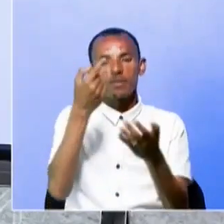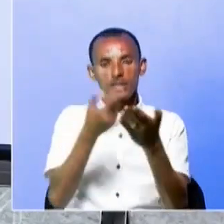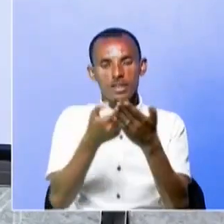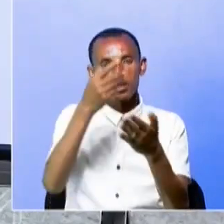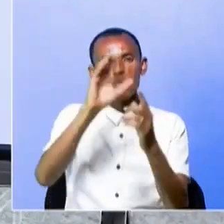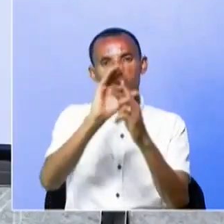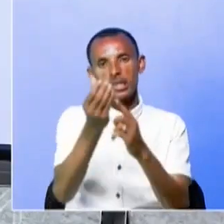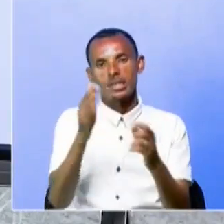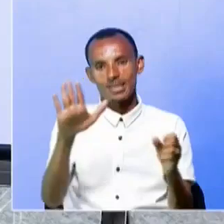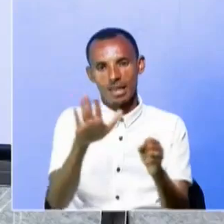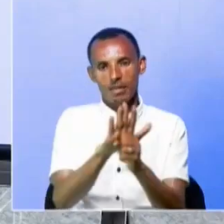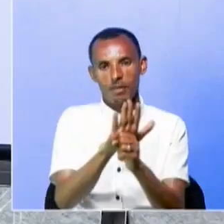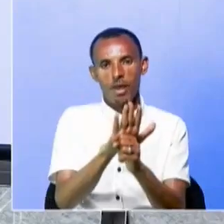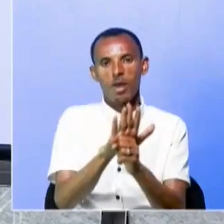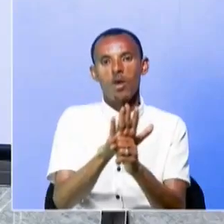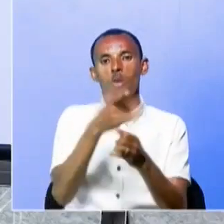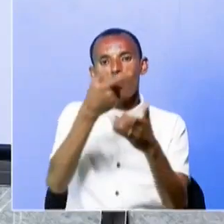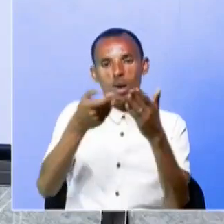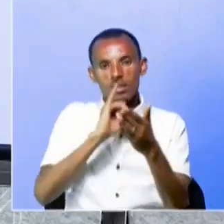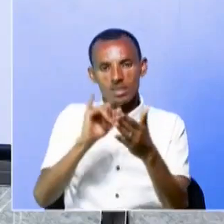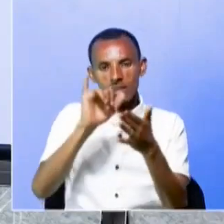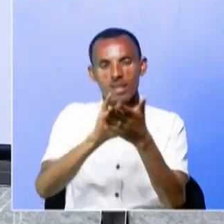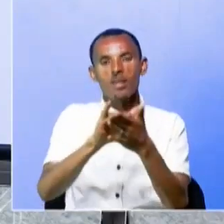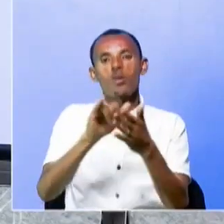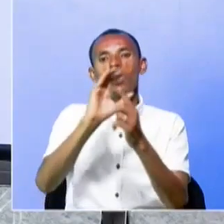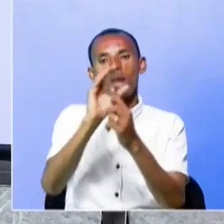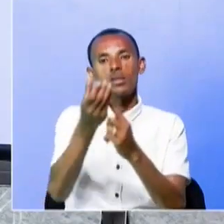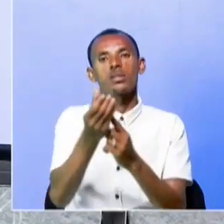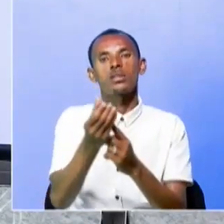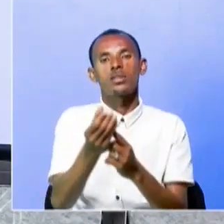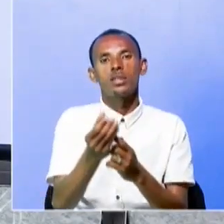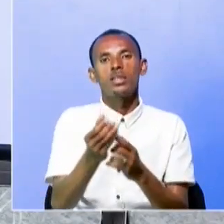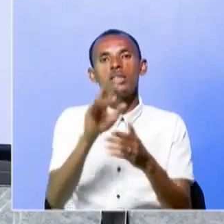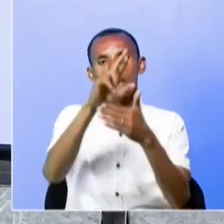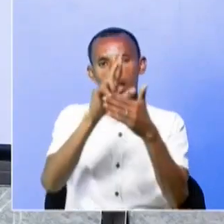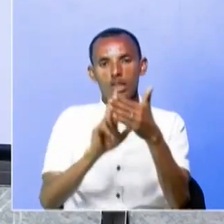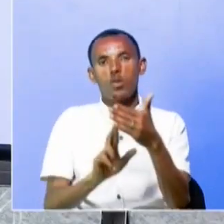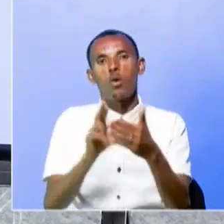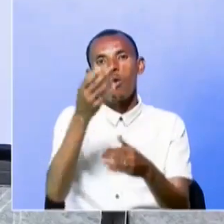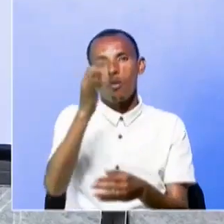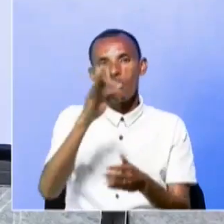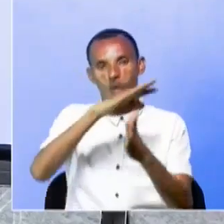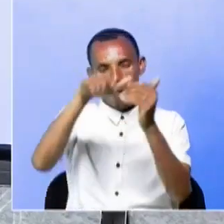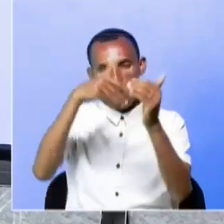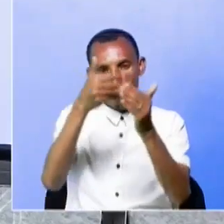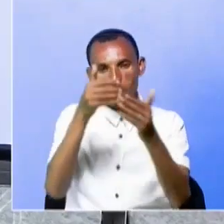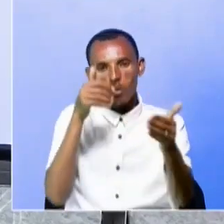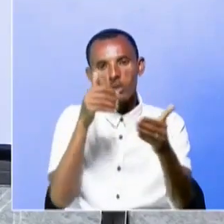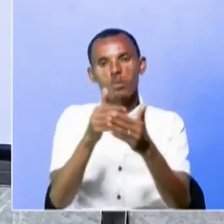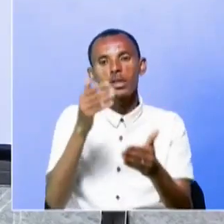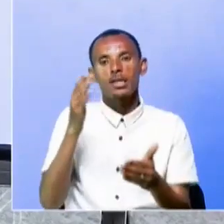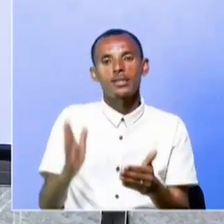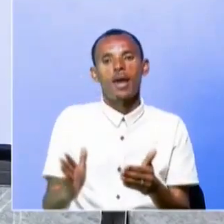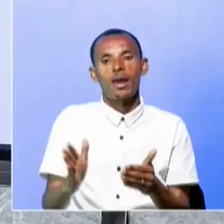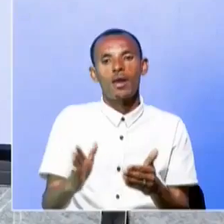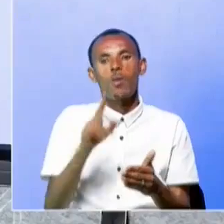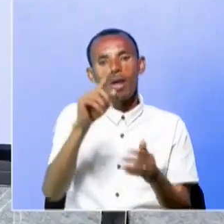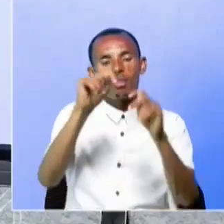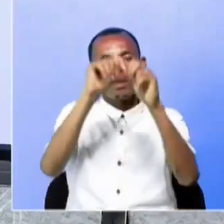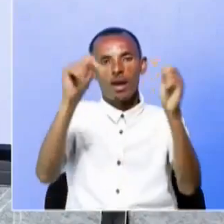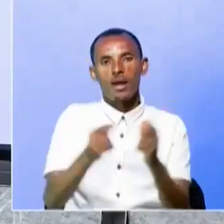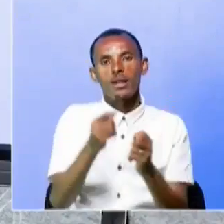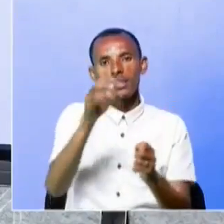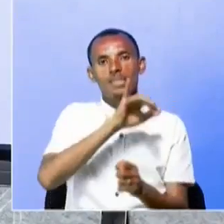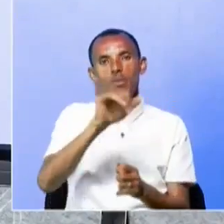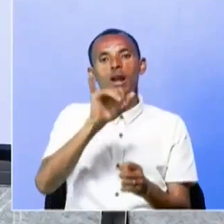condition is satisfied. What is that condition? The ratio of all corresponding sides of one triangle is